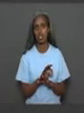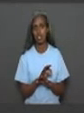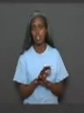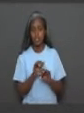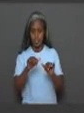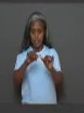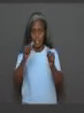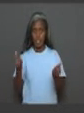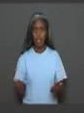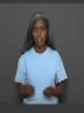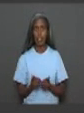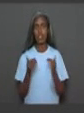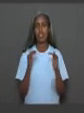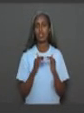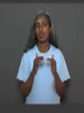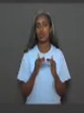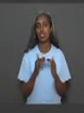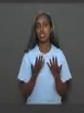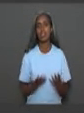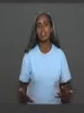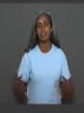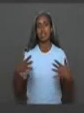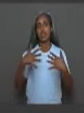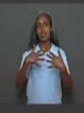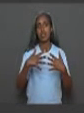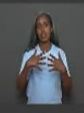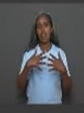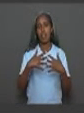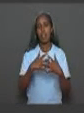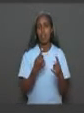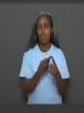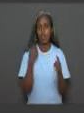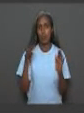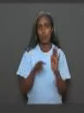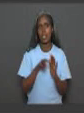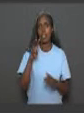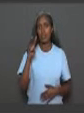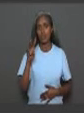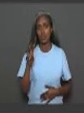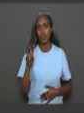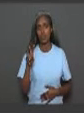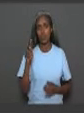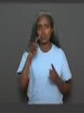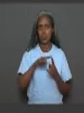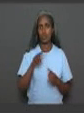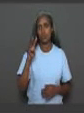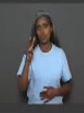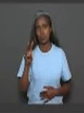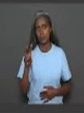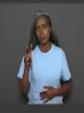The area equals the integral from negative 2 to